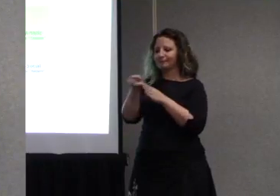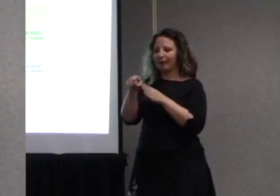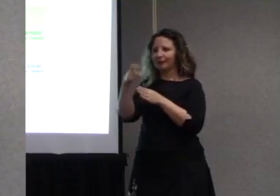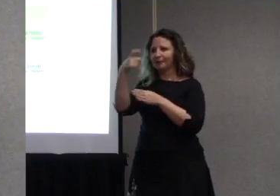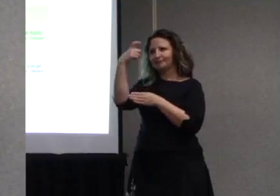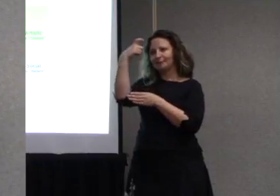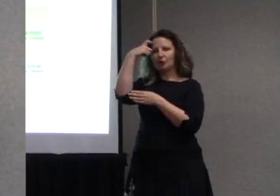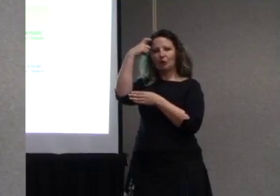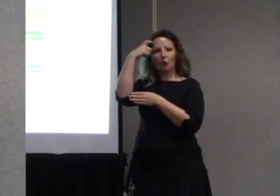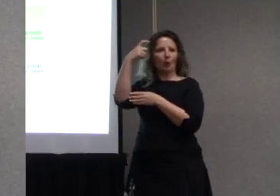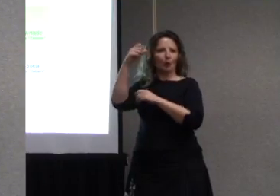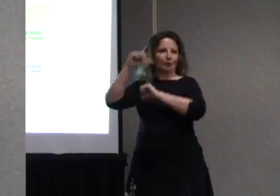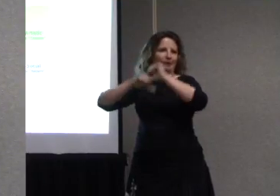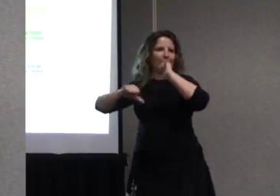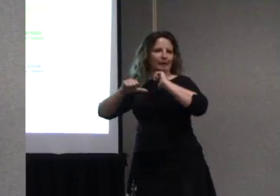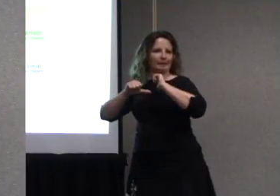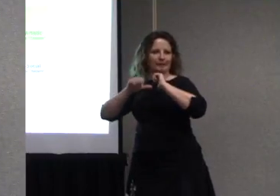neuroscience